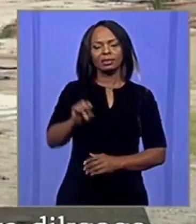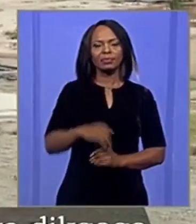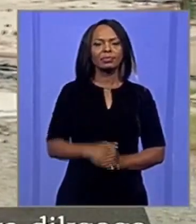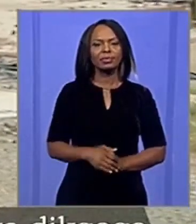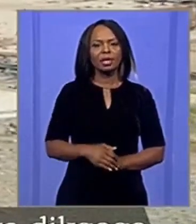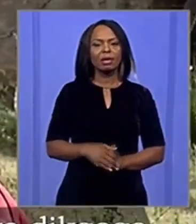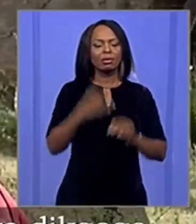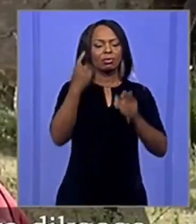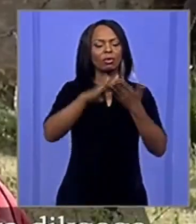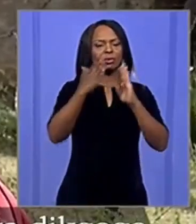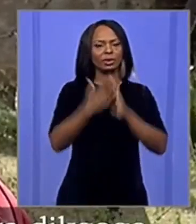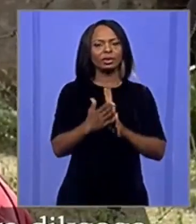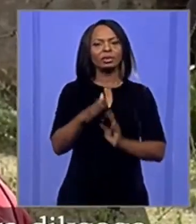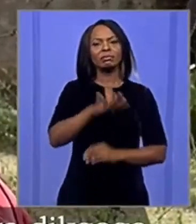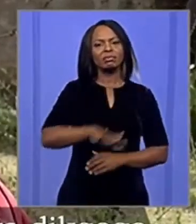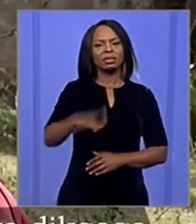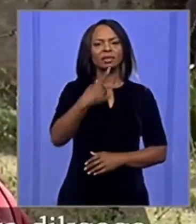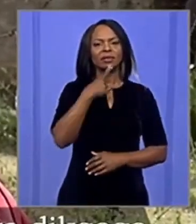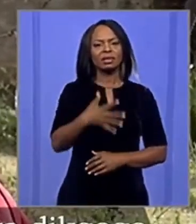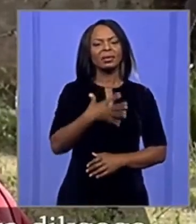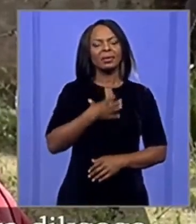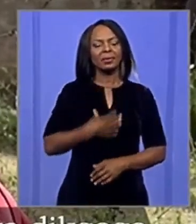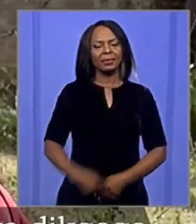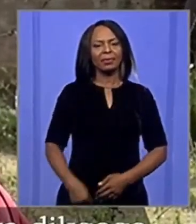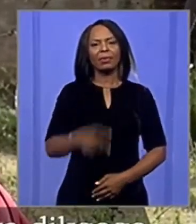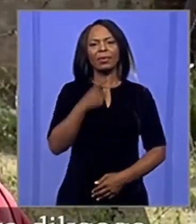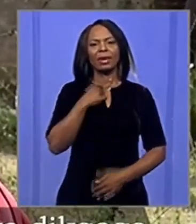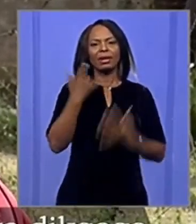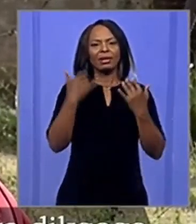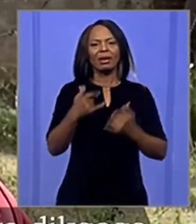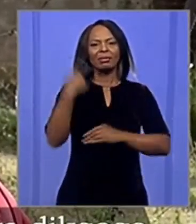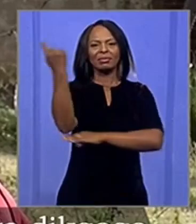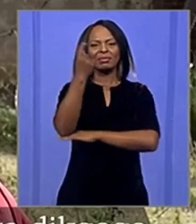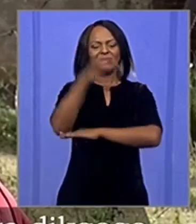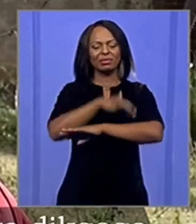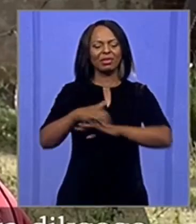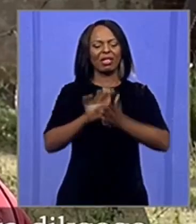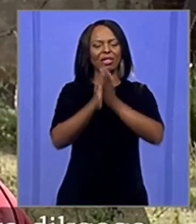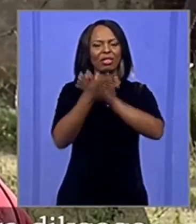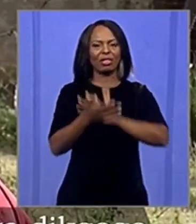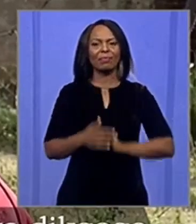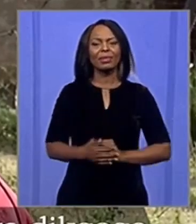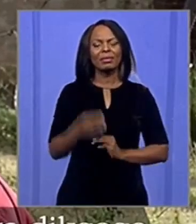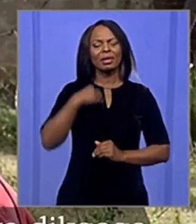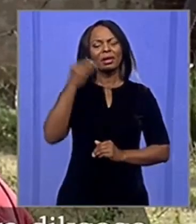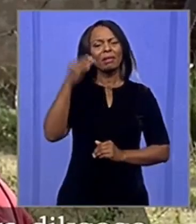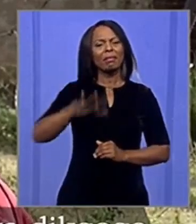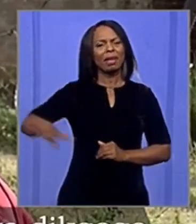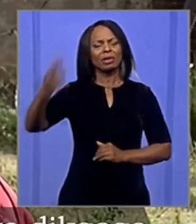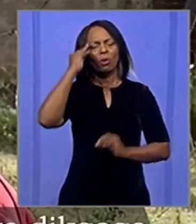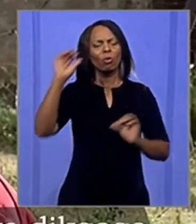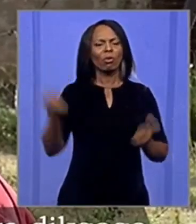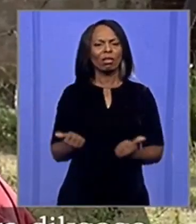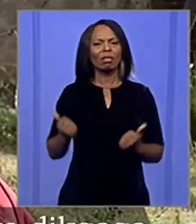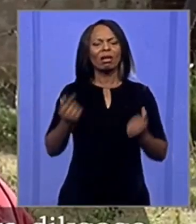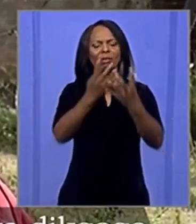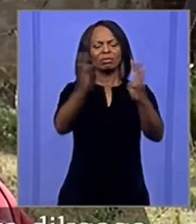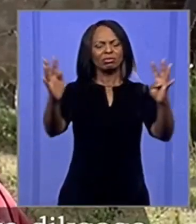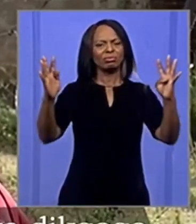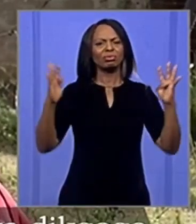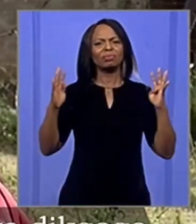eno e sentswe. Poleke le ya dikgogo nna ke a e tseba ne setse go kampetswe go editswe everything then e rile